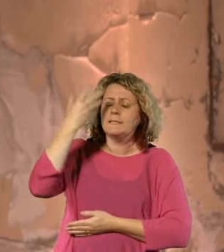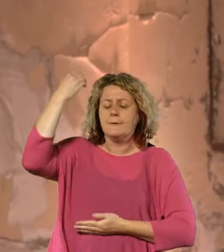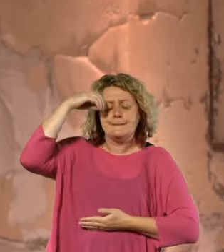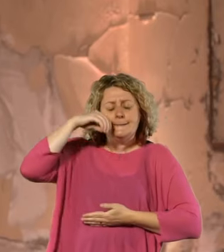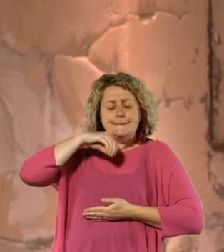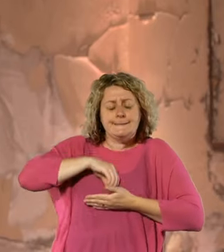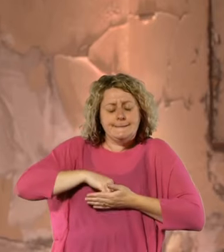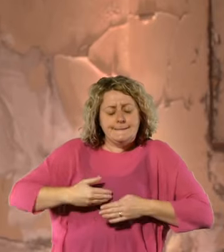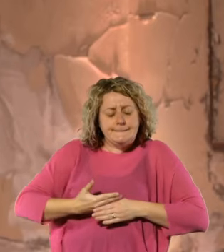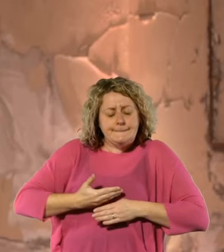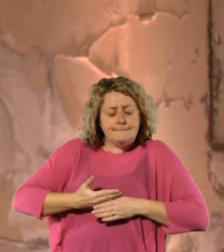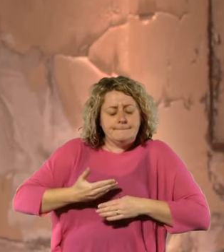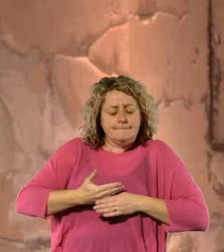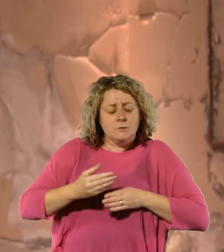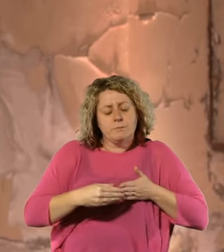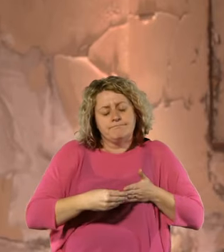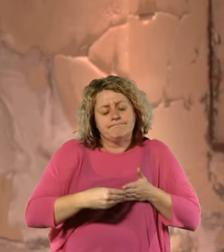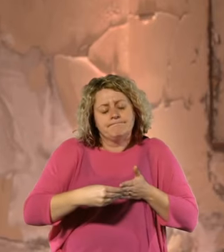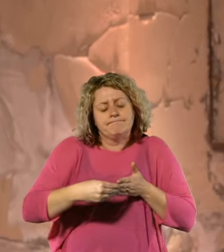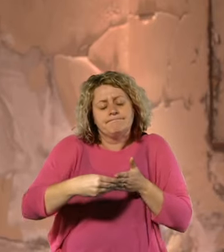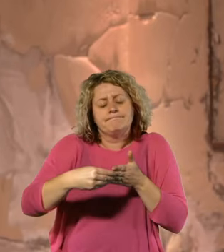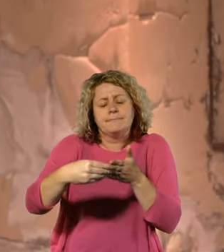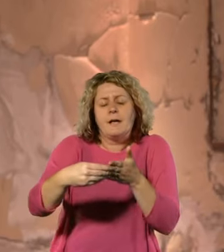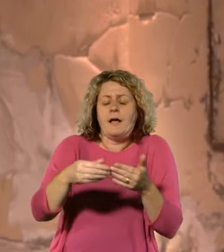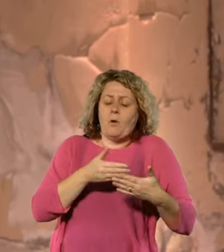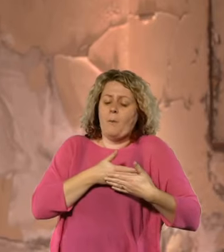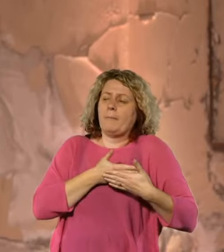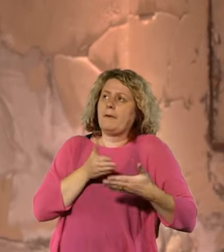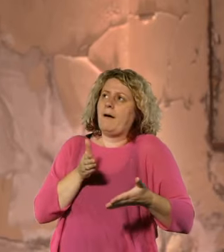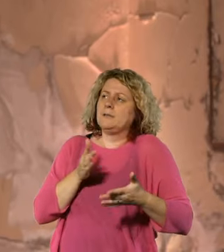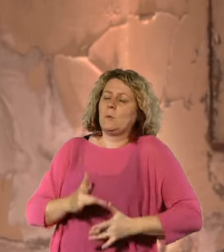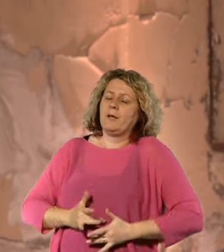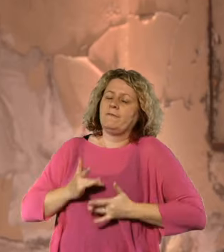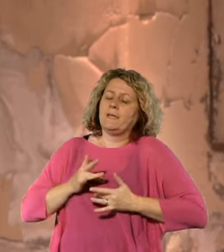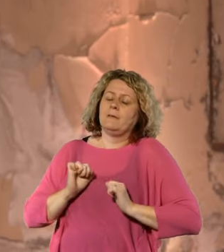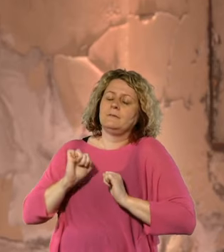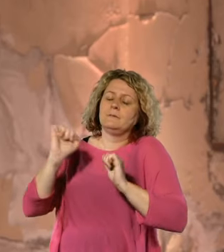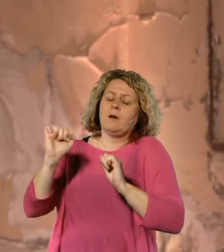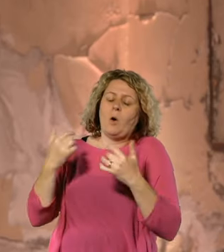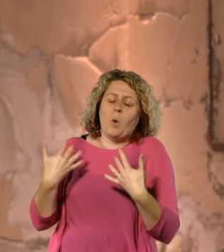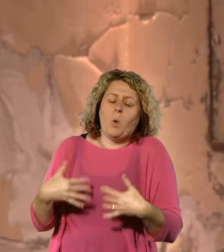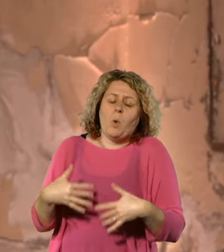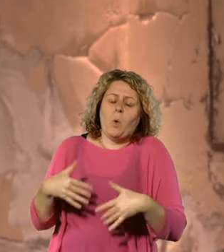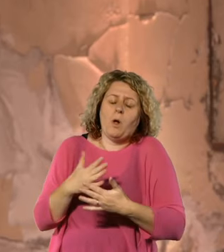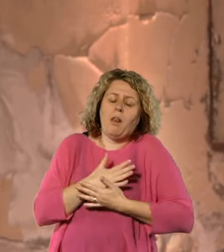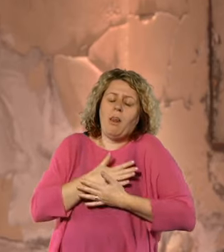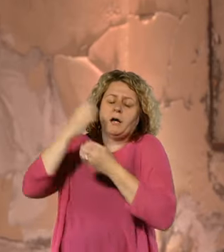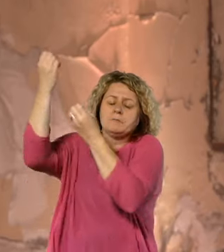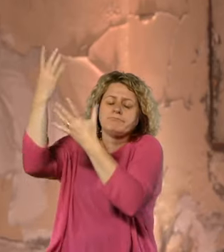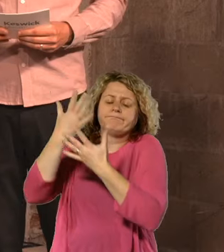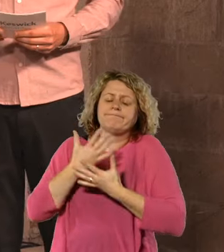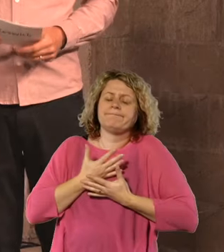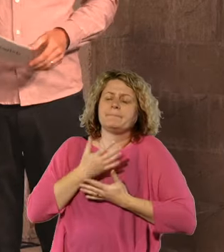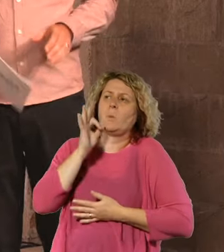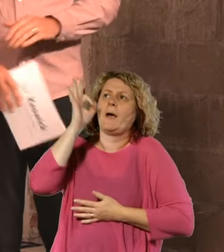guidance. And open our hearts so that we may know your wonderful love. We ask all this in Jesus' name. Amen.